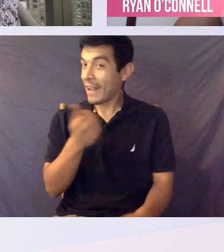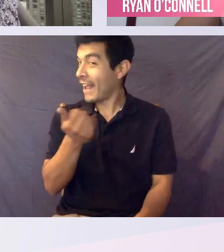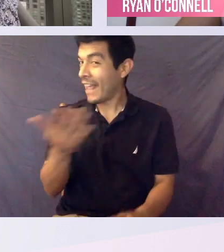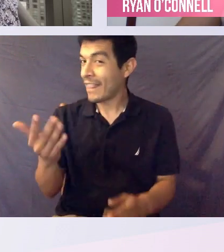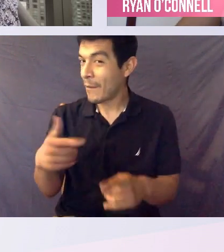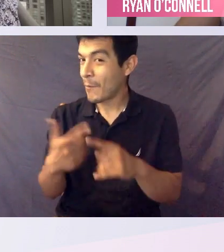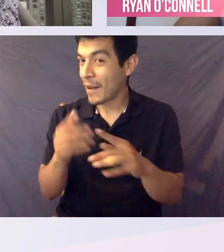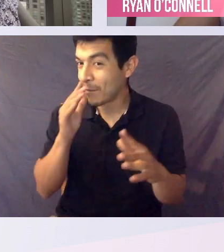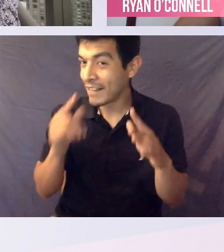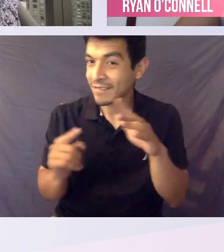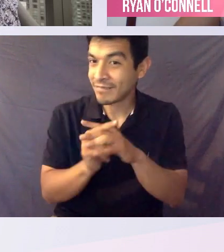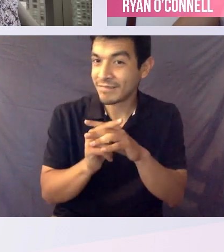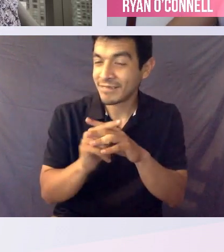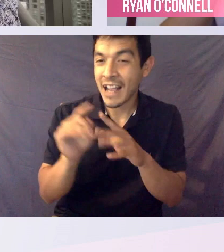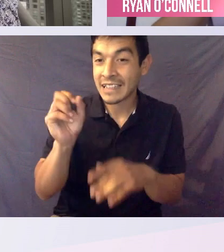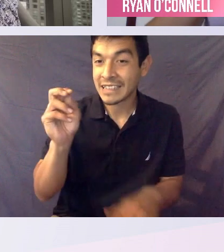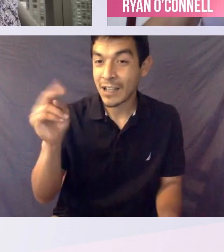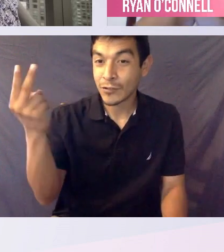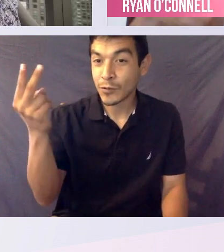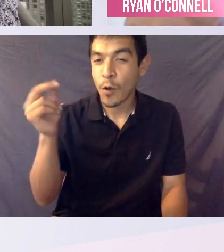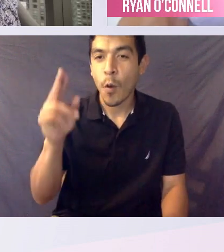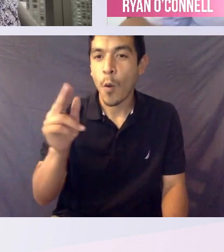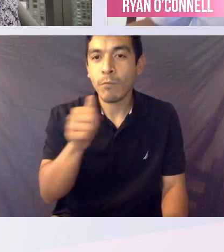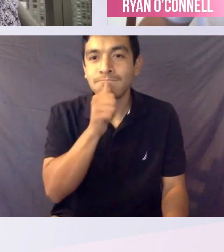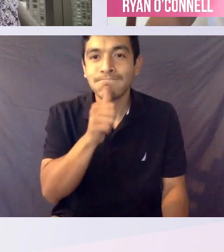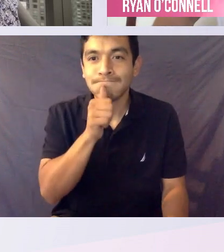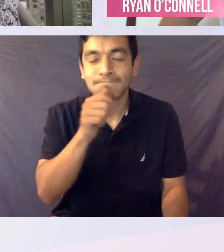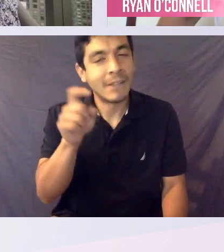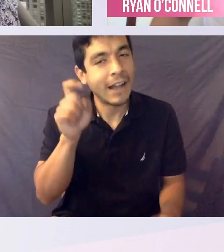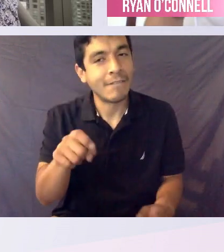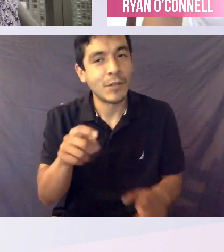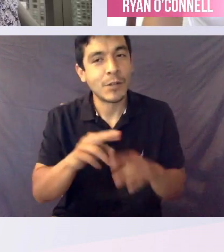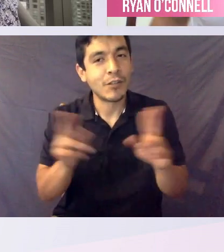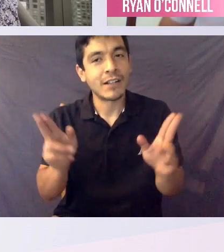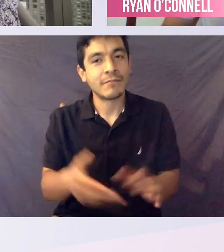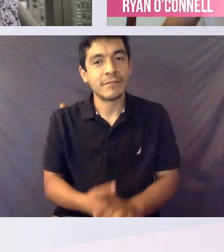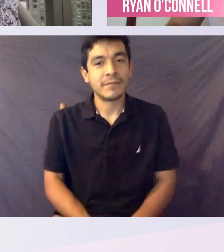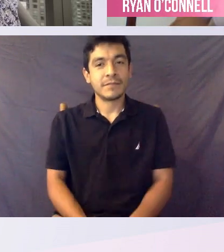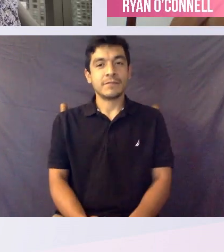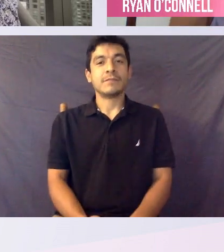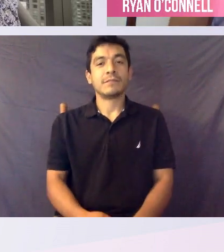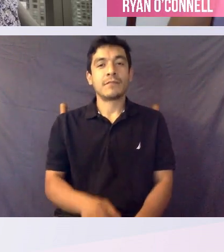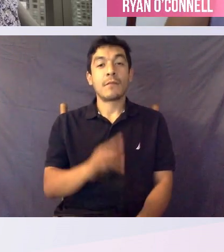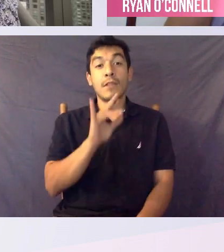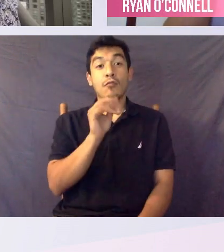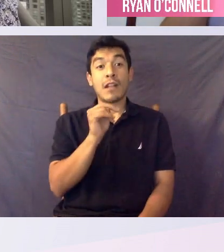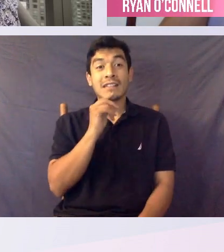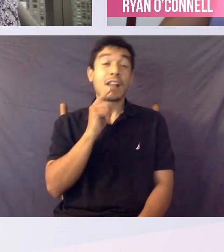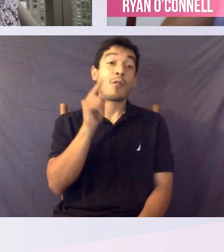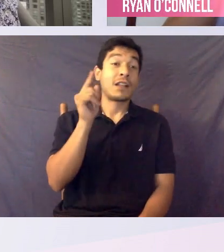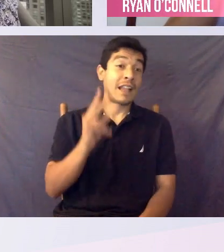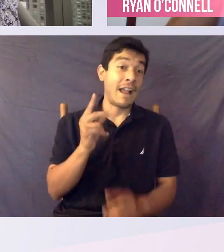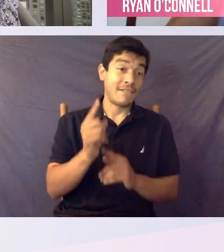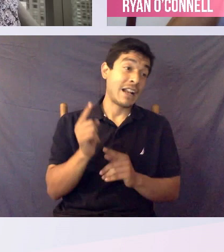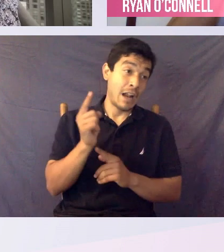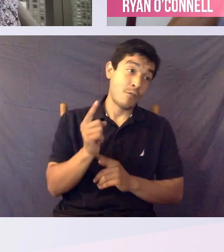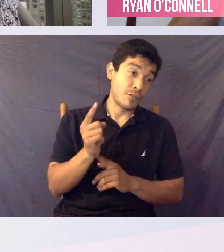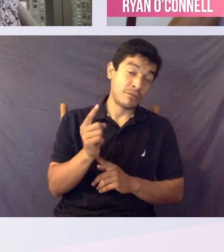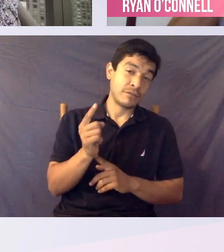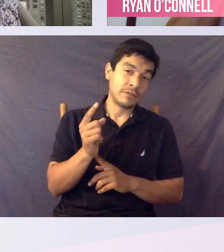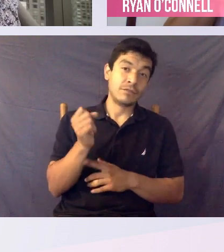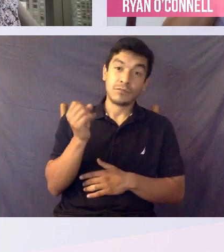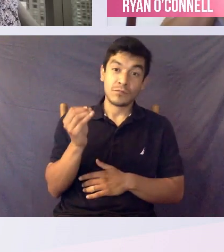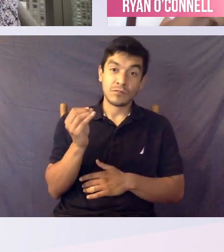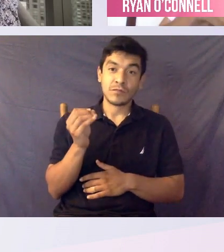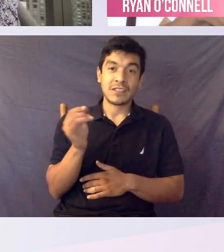up, season 2, or is it just like a buckle up and get ready? Well, it's half an hour, so, you know, it's